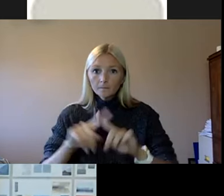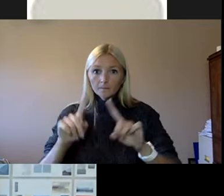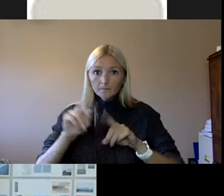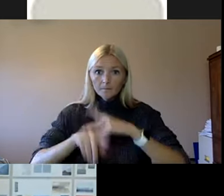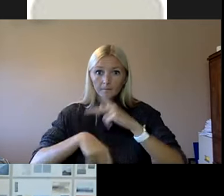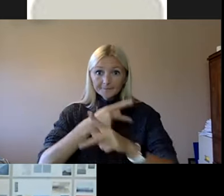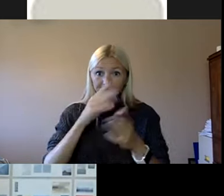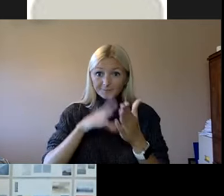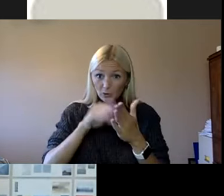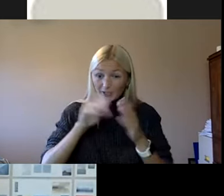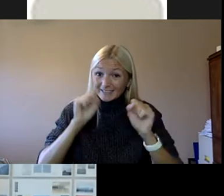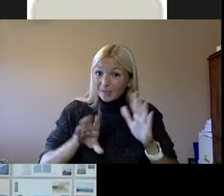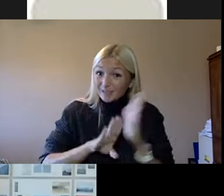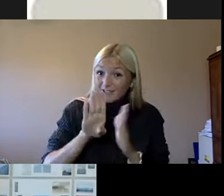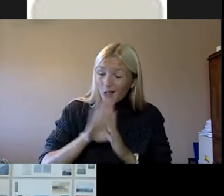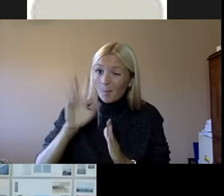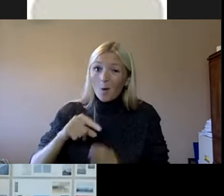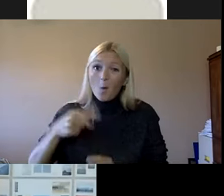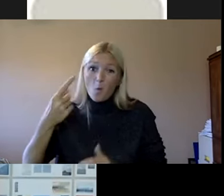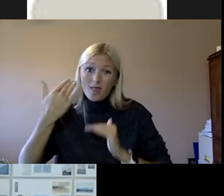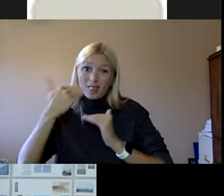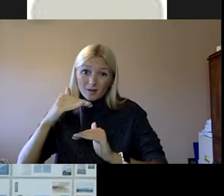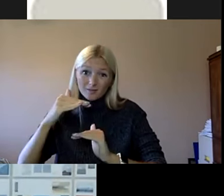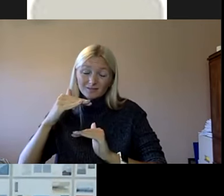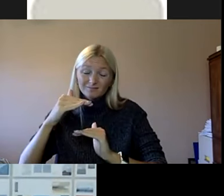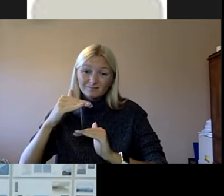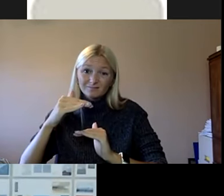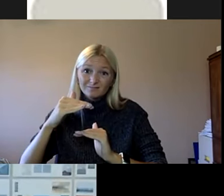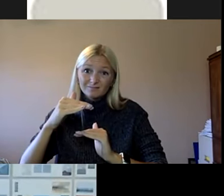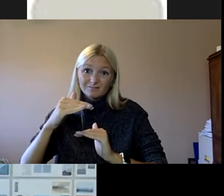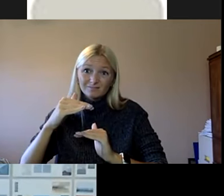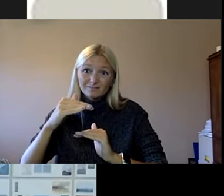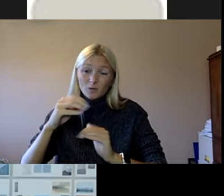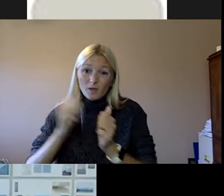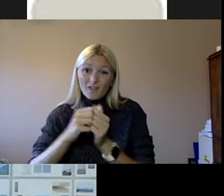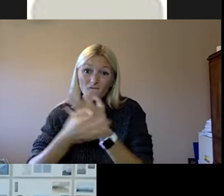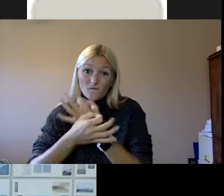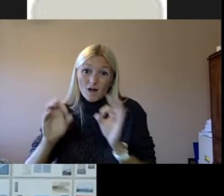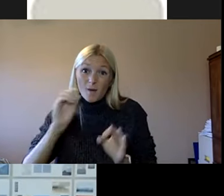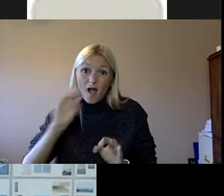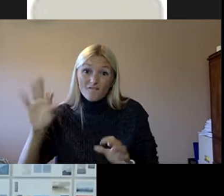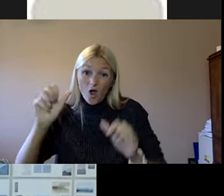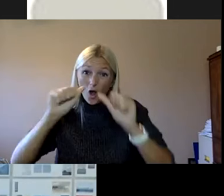of the limits in the freedom of the architect. He has to